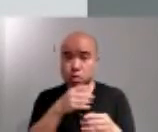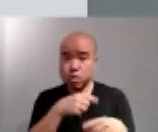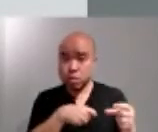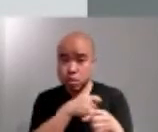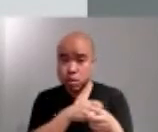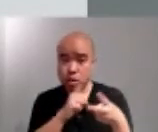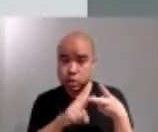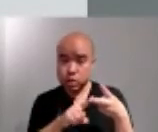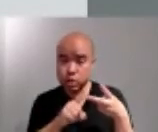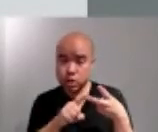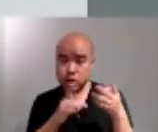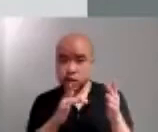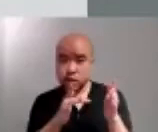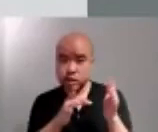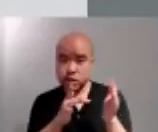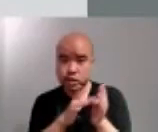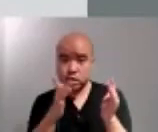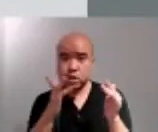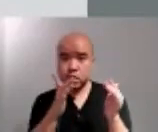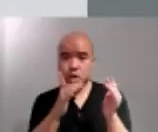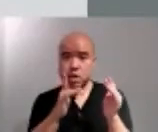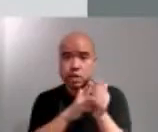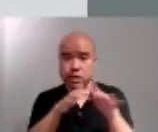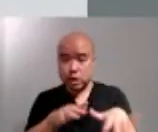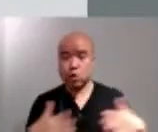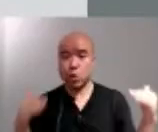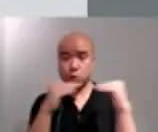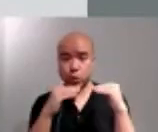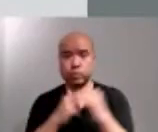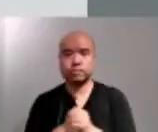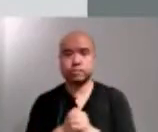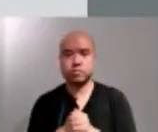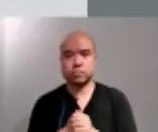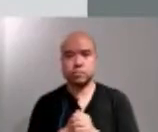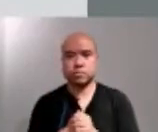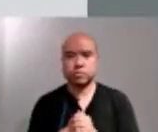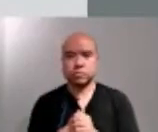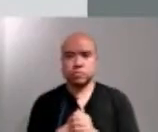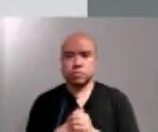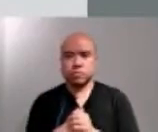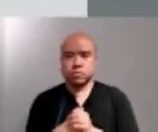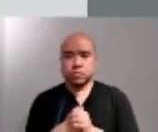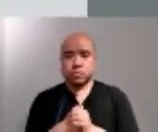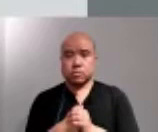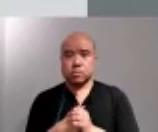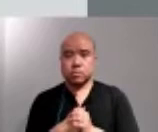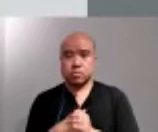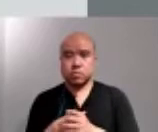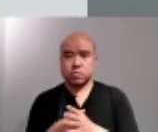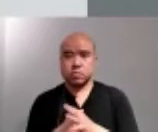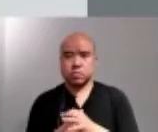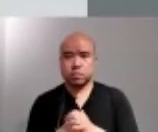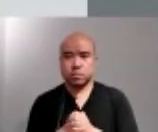software and based on the hardware platform. Local area and a local business with a local characteristics have